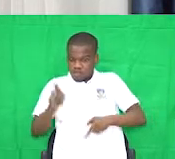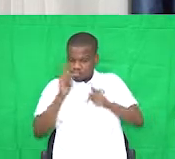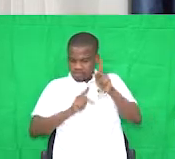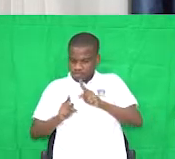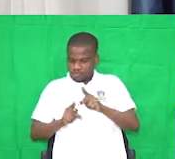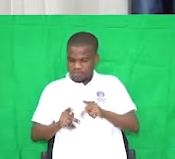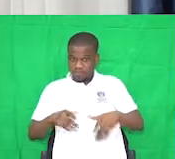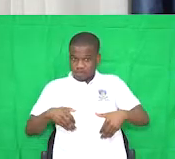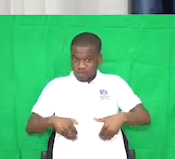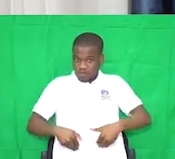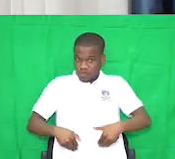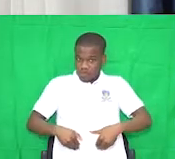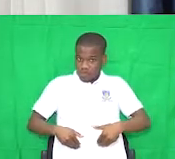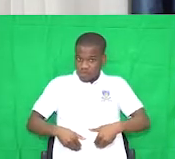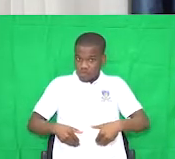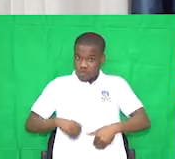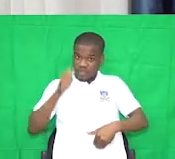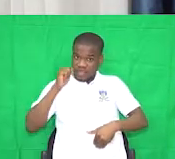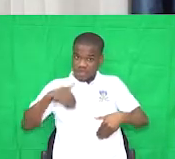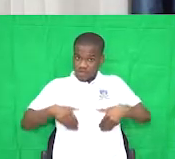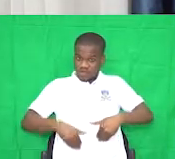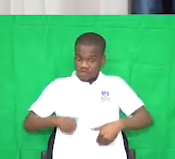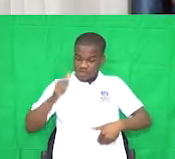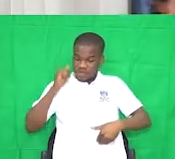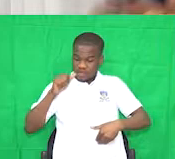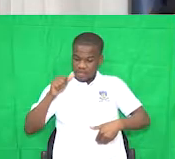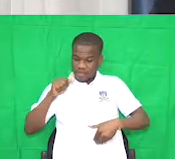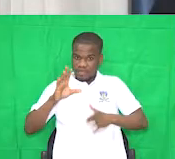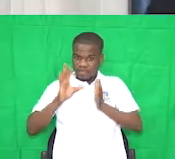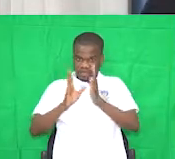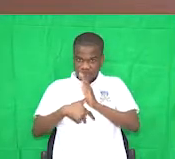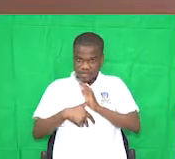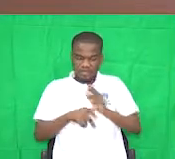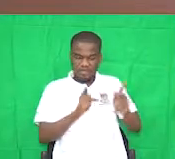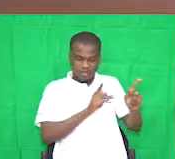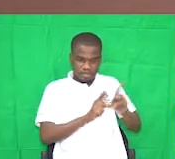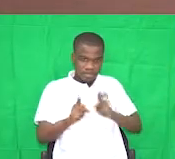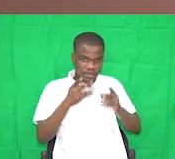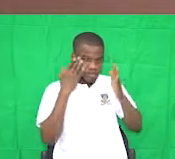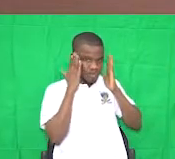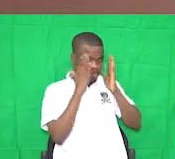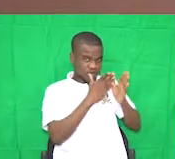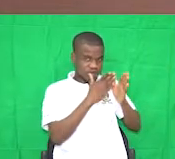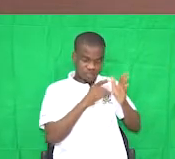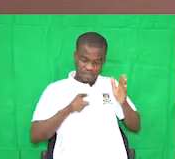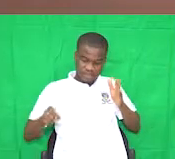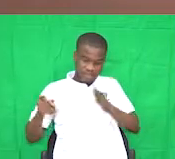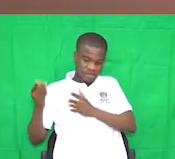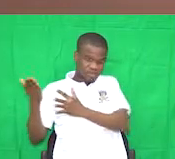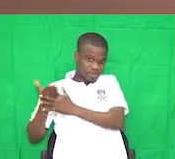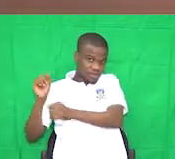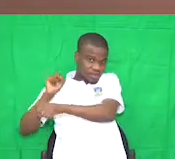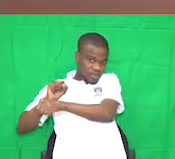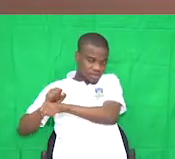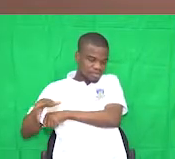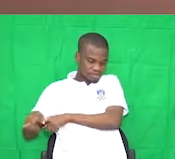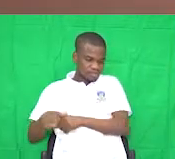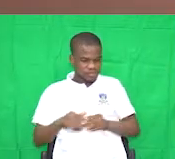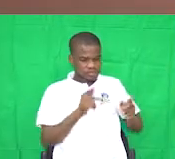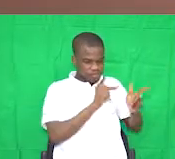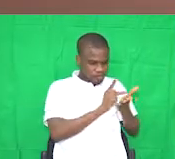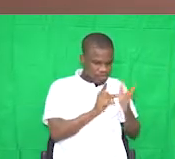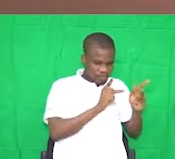And as the child starts putting them together, the man concentrated on his preparation for the delivery of the